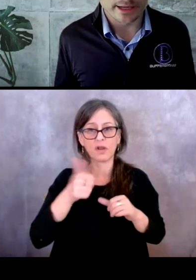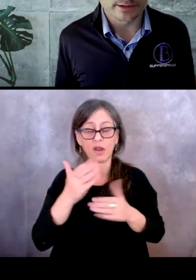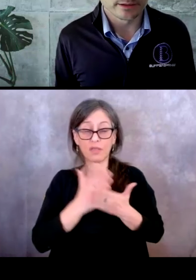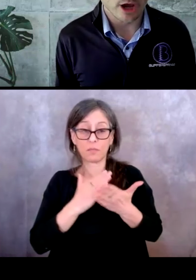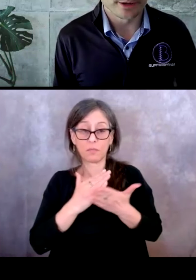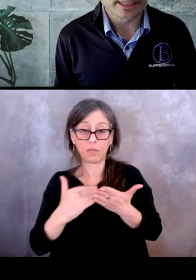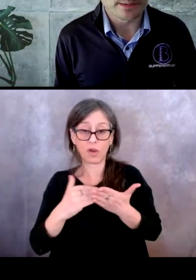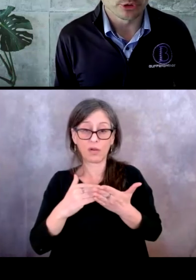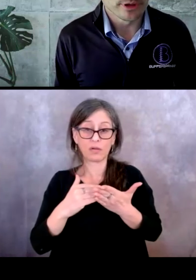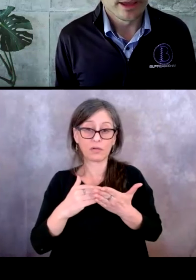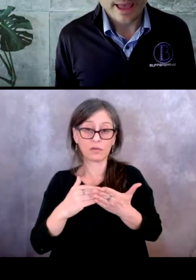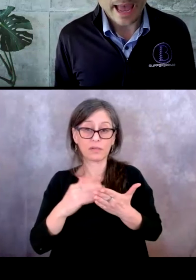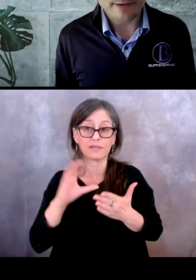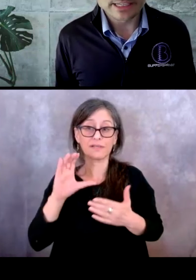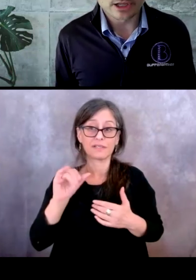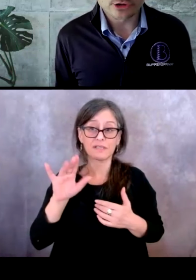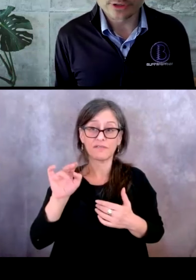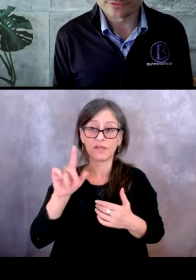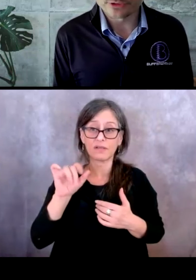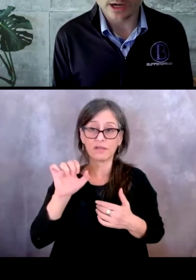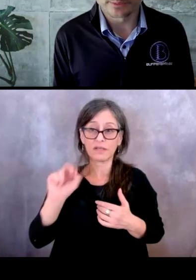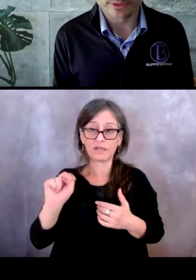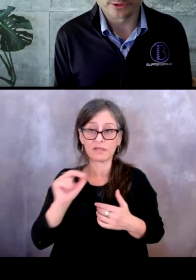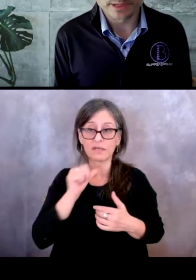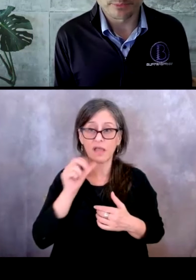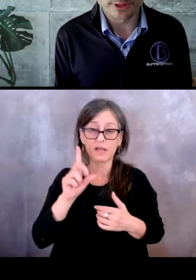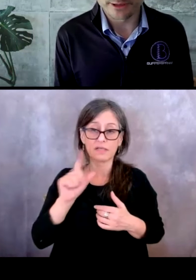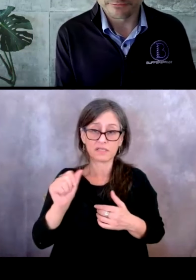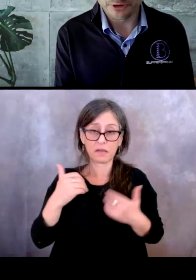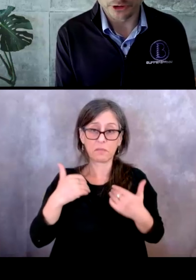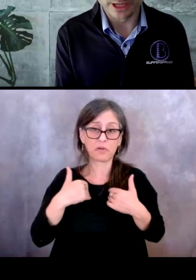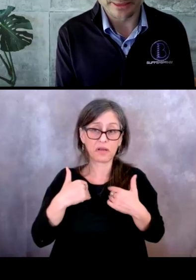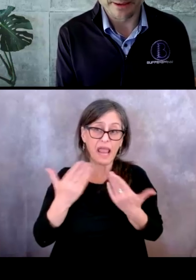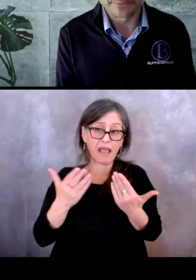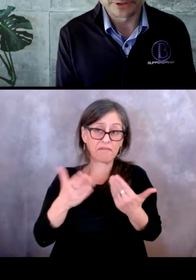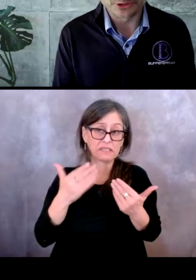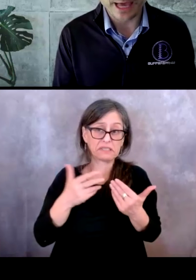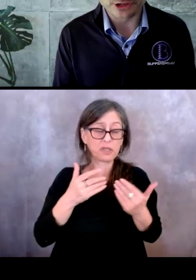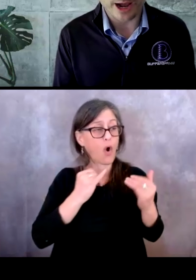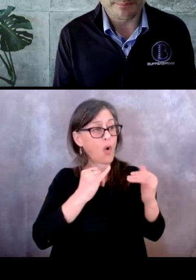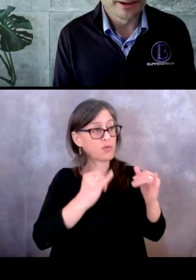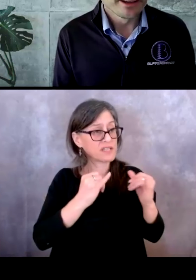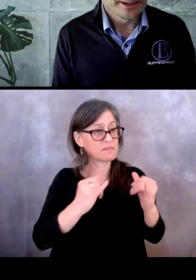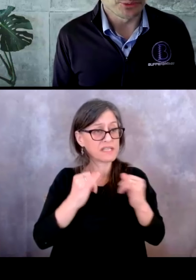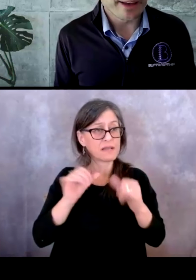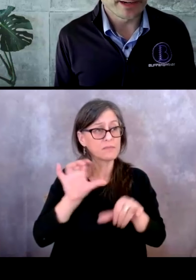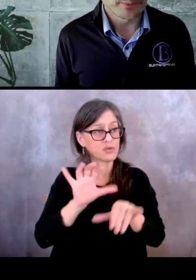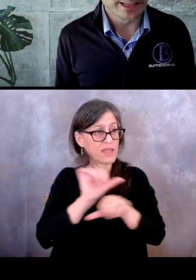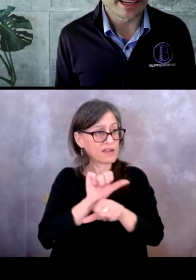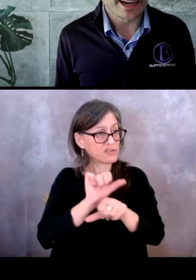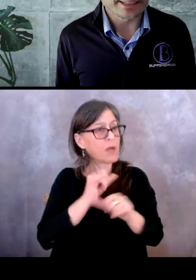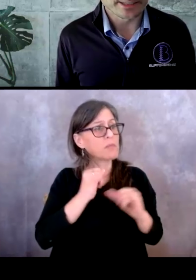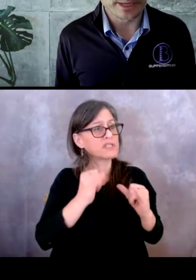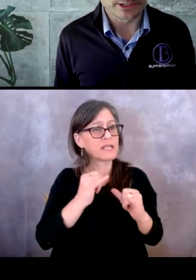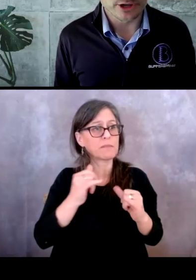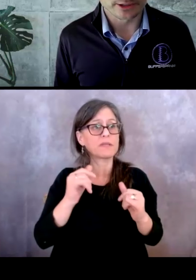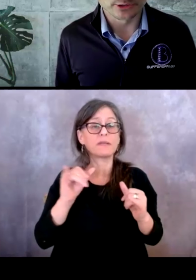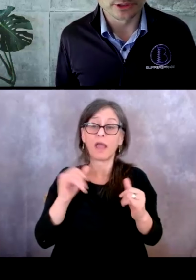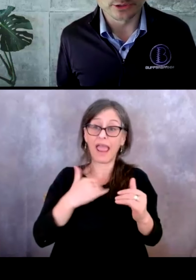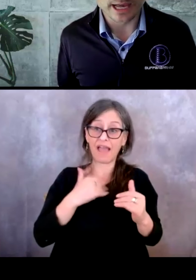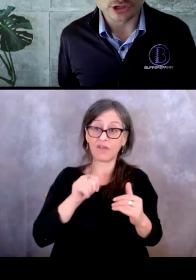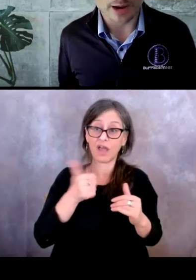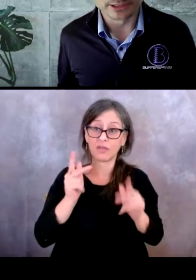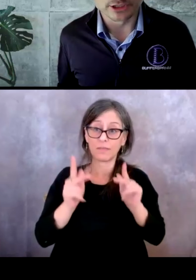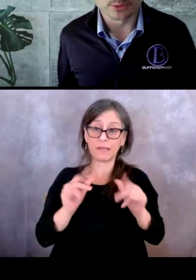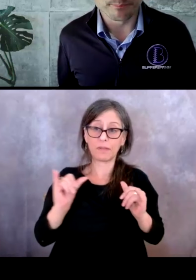civilian and non-disabled, have these luxuries of talking with other people that are like them to do that job? Do we have anyone like us that we can talk